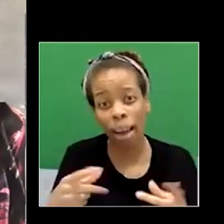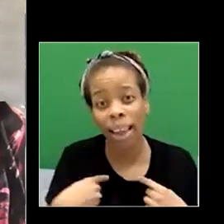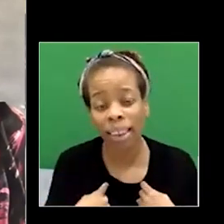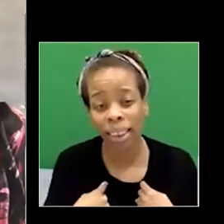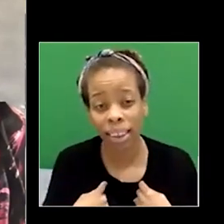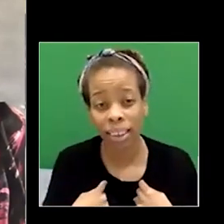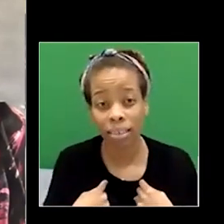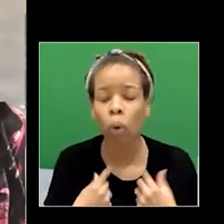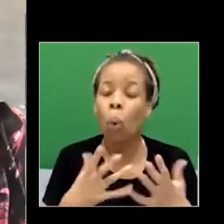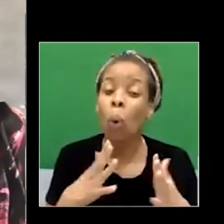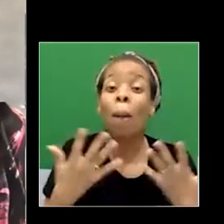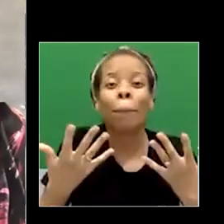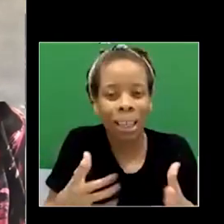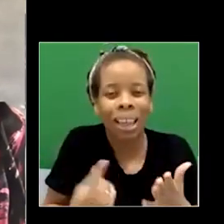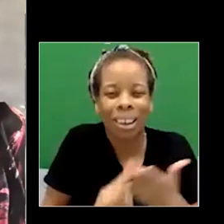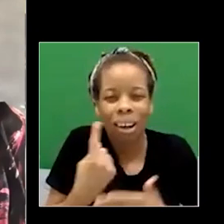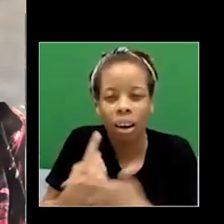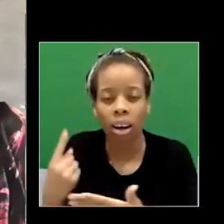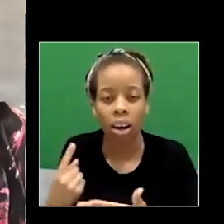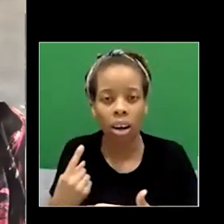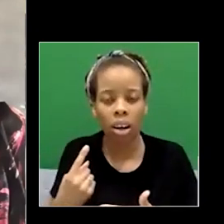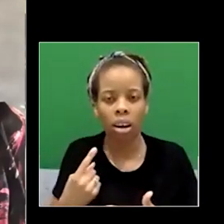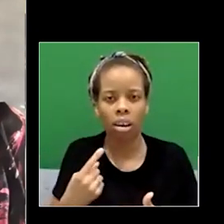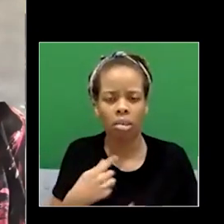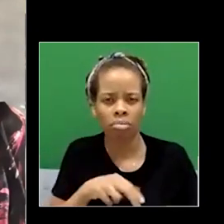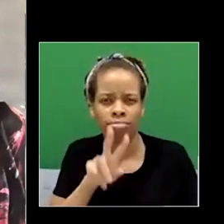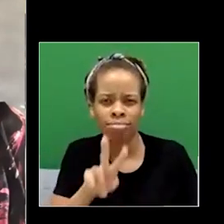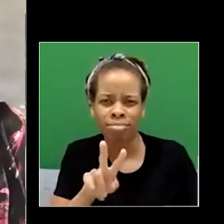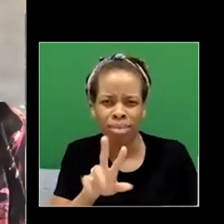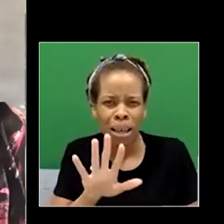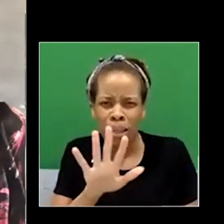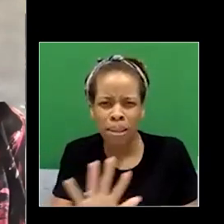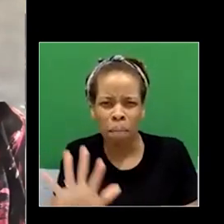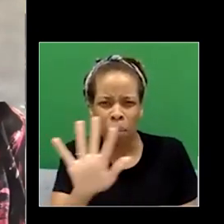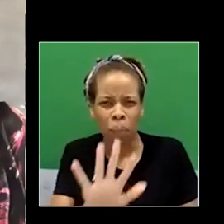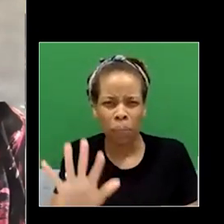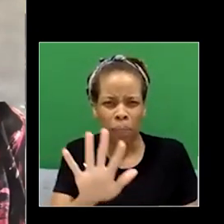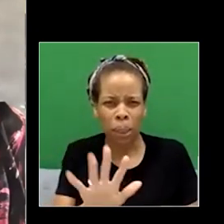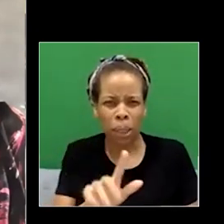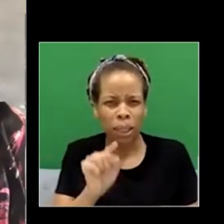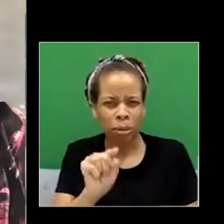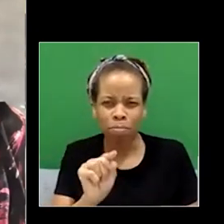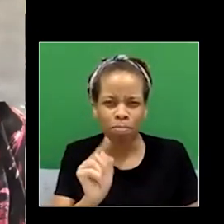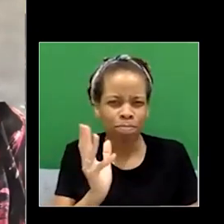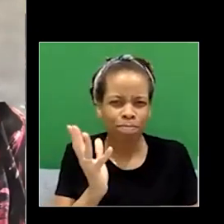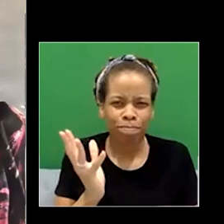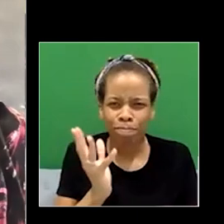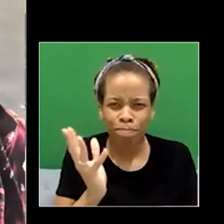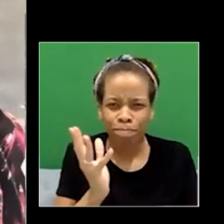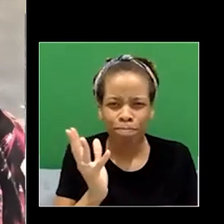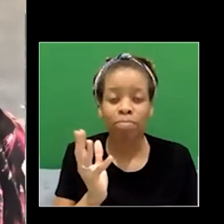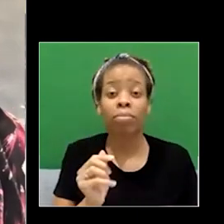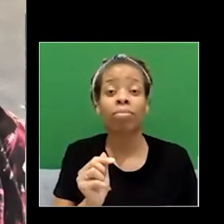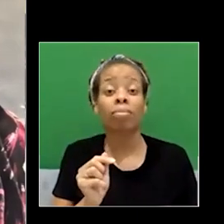have been known to do that as well, where there's some aspect of the painting that you think is working,